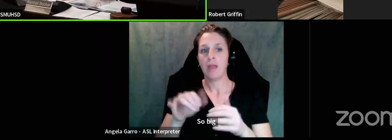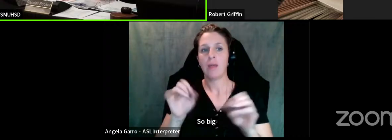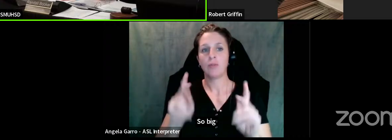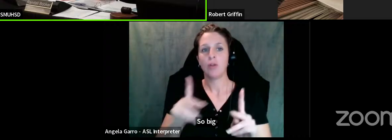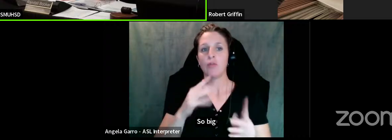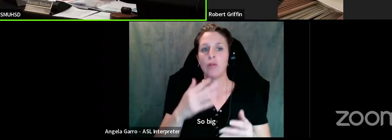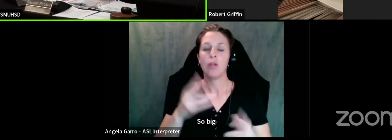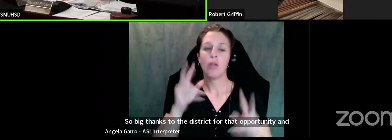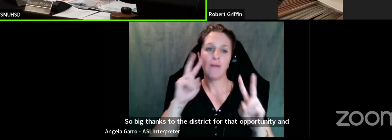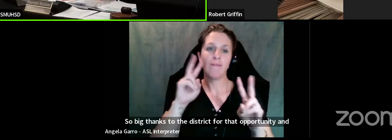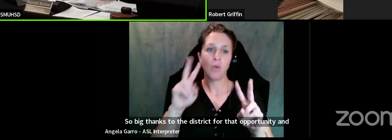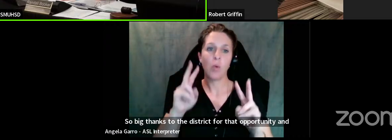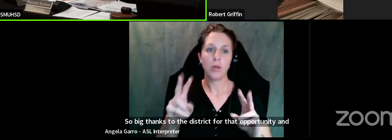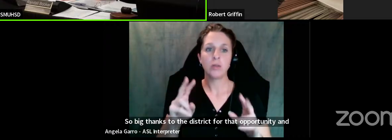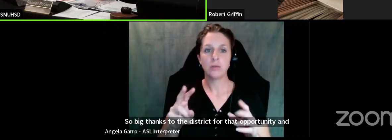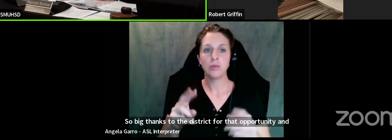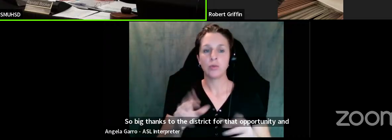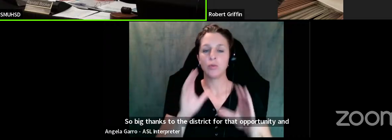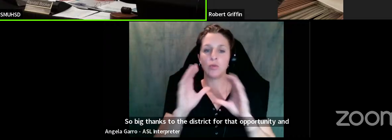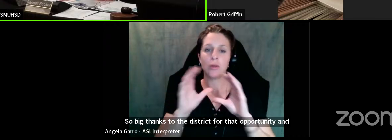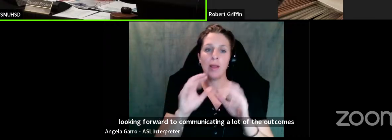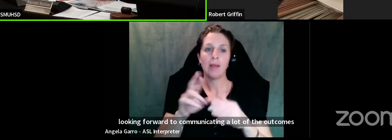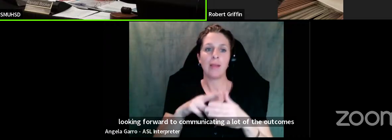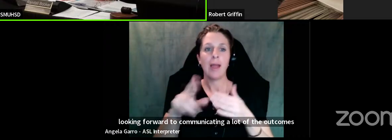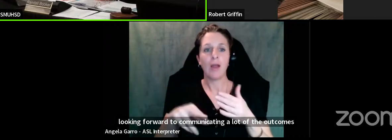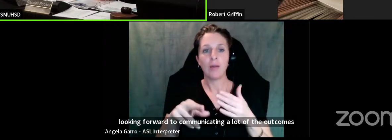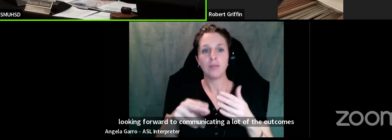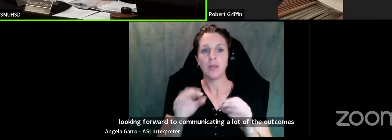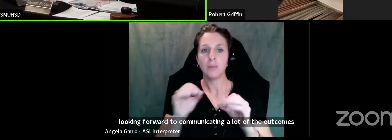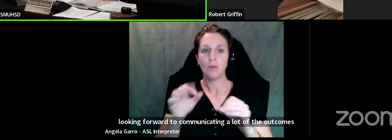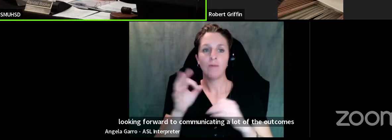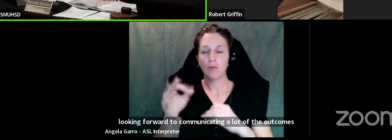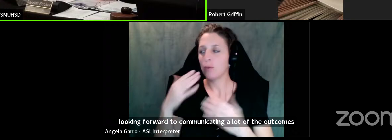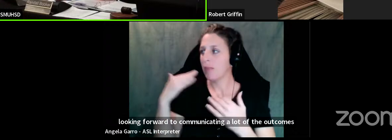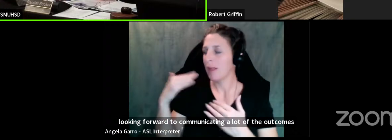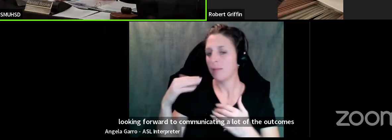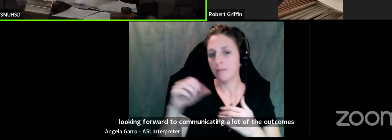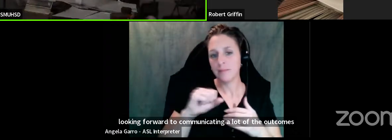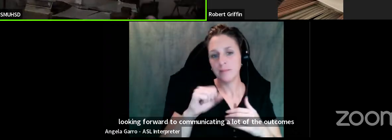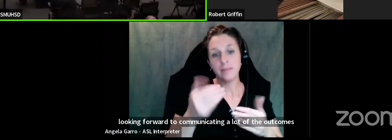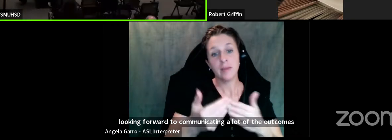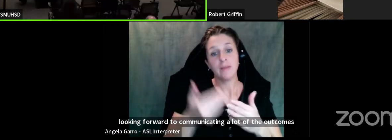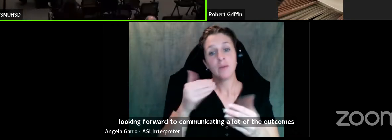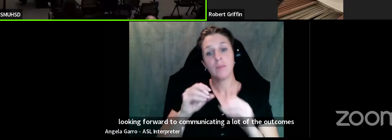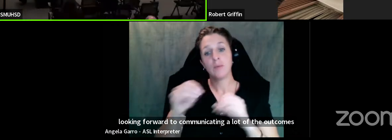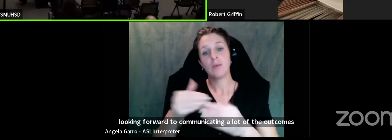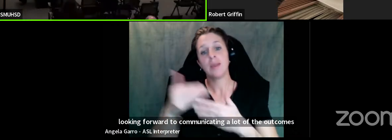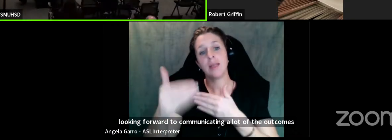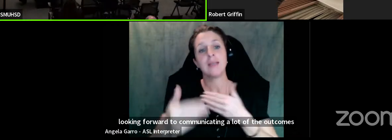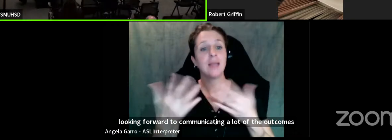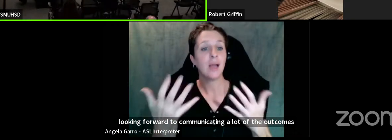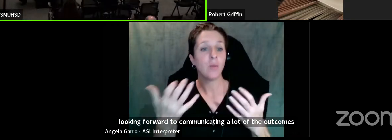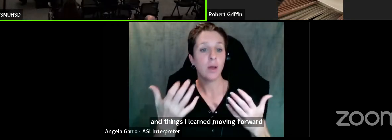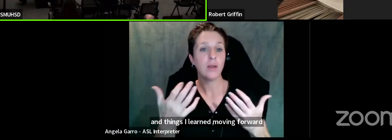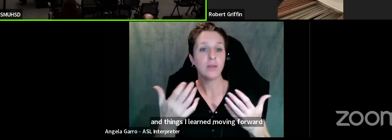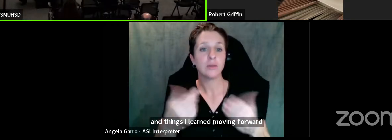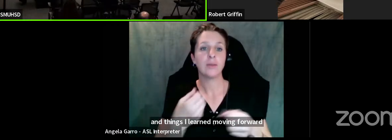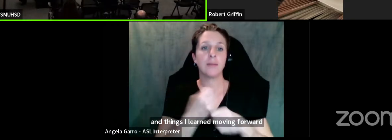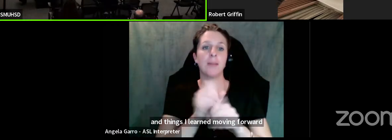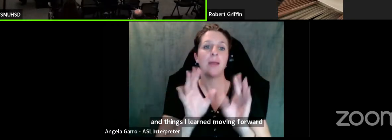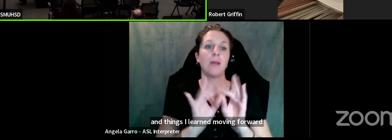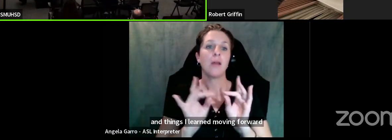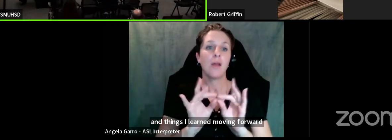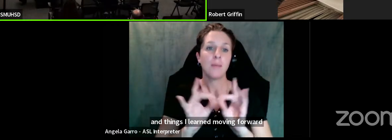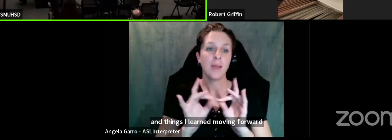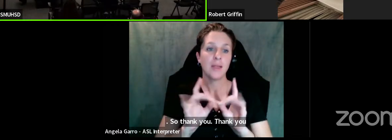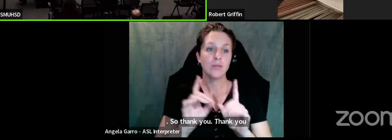outcomes and things I learned moving forward. So thank you. Thank you. Yeah. Before I go on to the next segment, I just wanted to make a comment